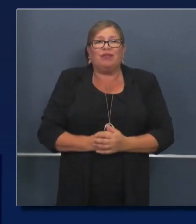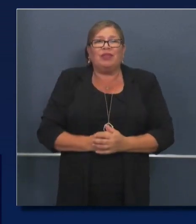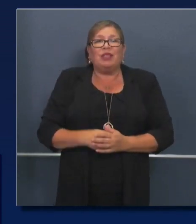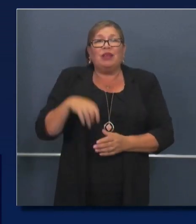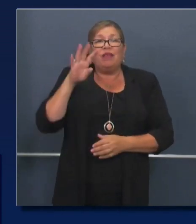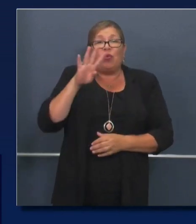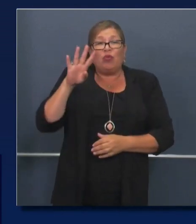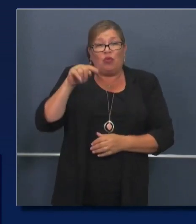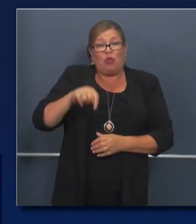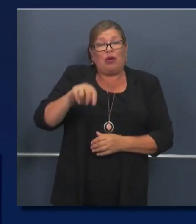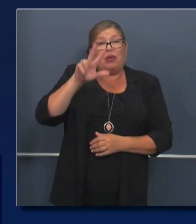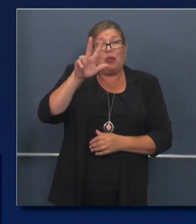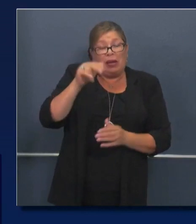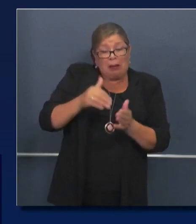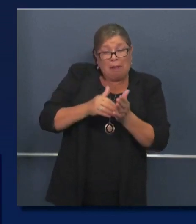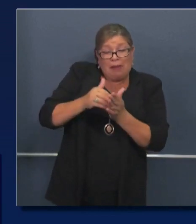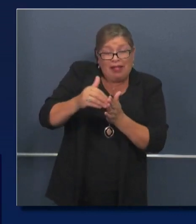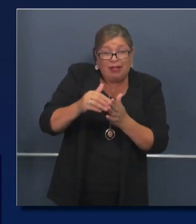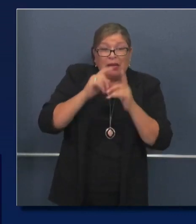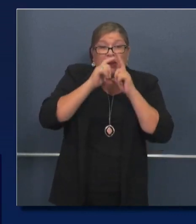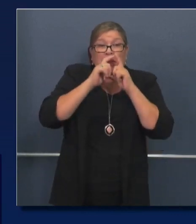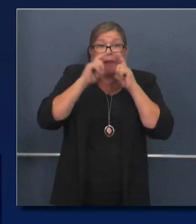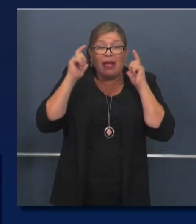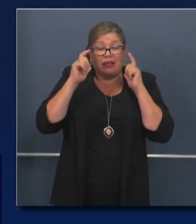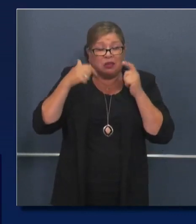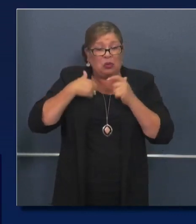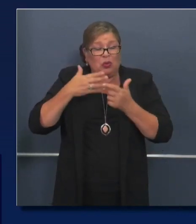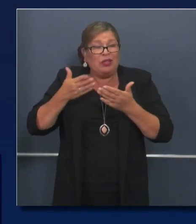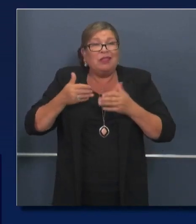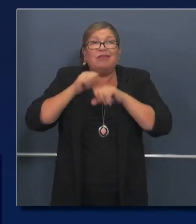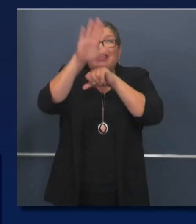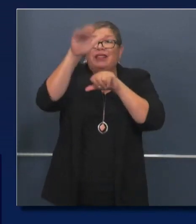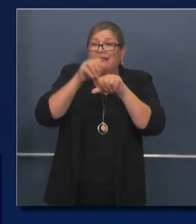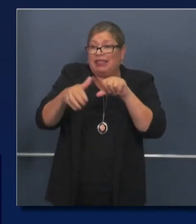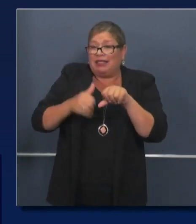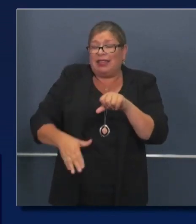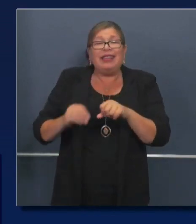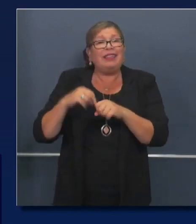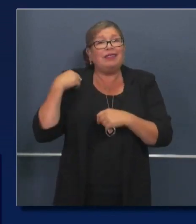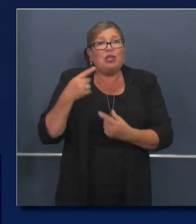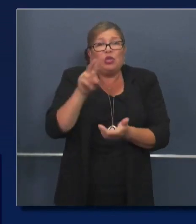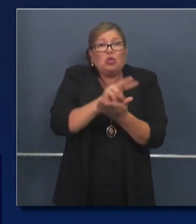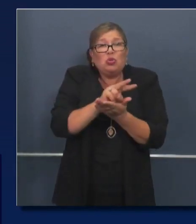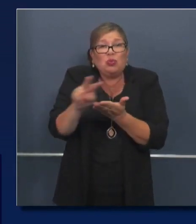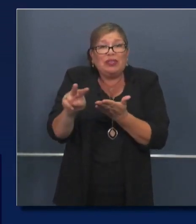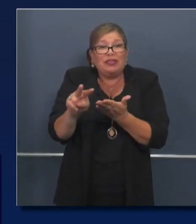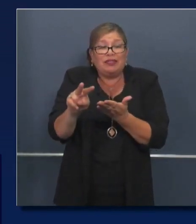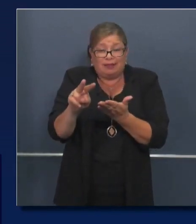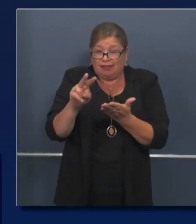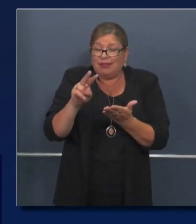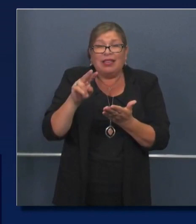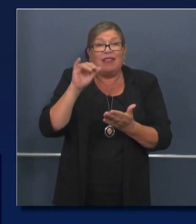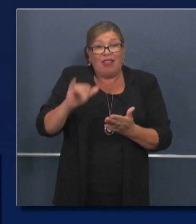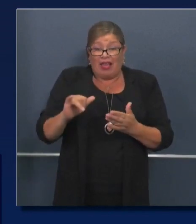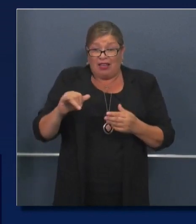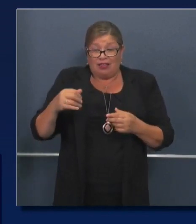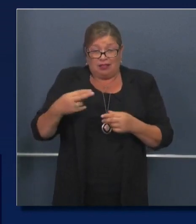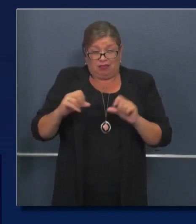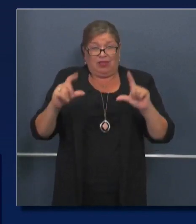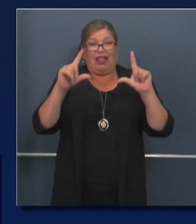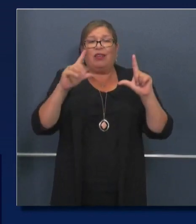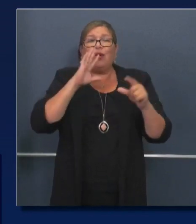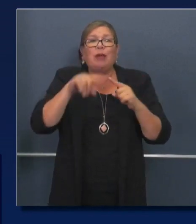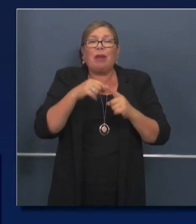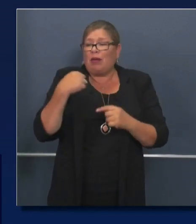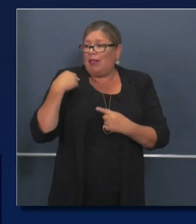44.3 million procedure masks have just been delivered in the last 14 days. This slide just represents the last 2